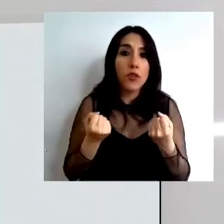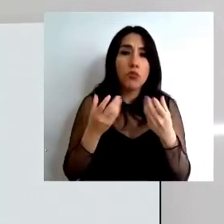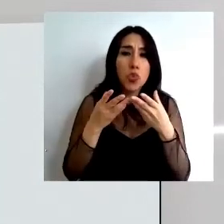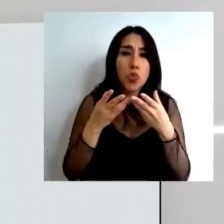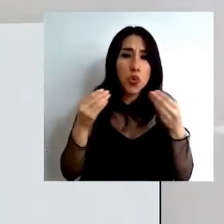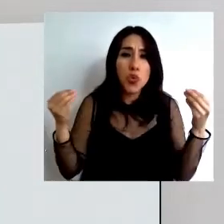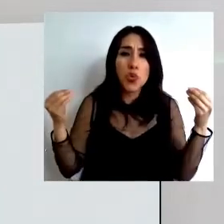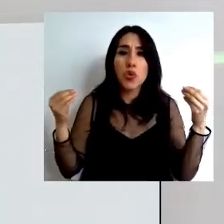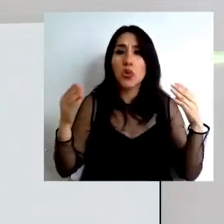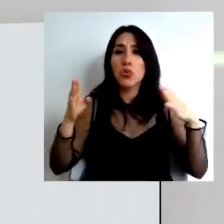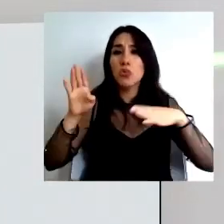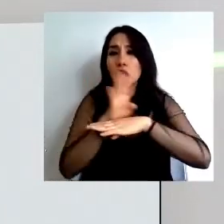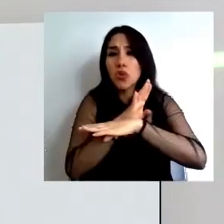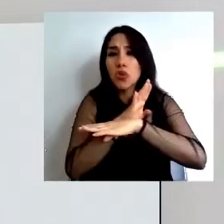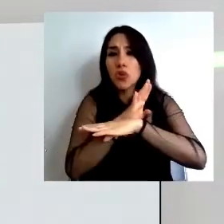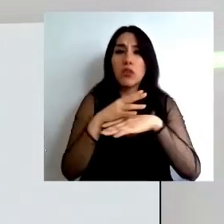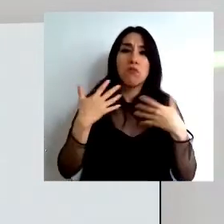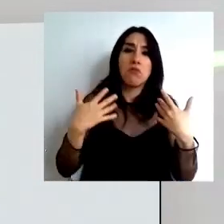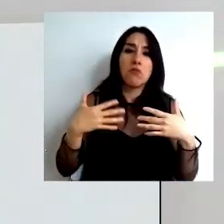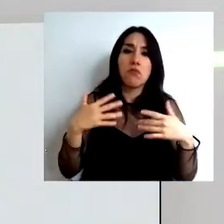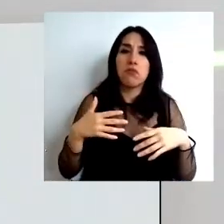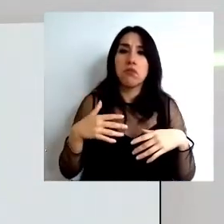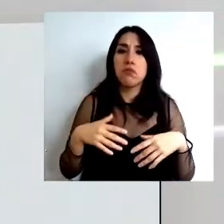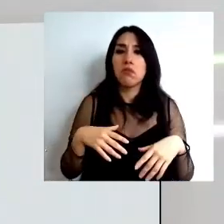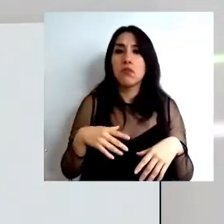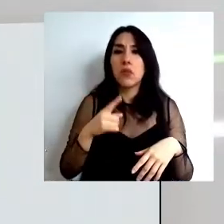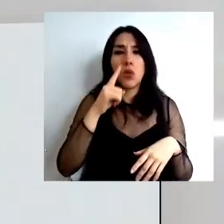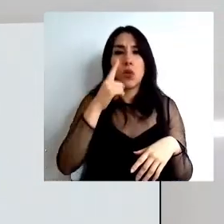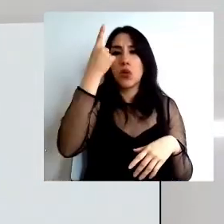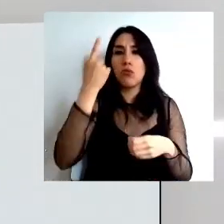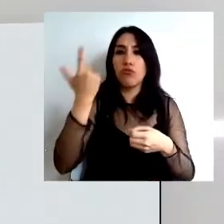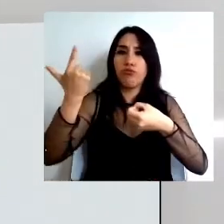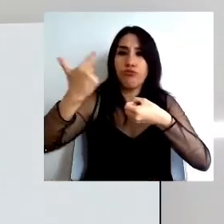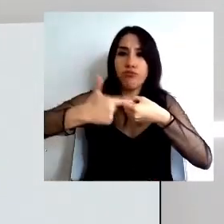not only feel committed, our goal is